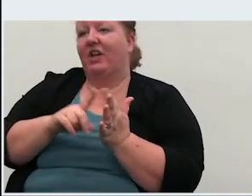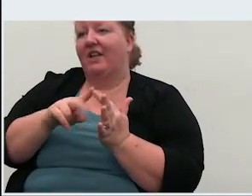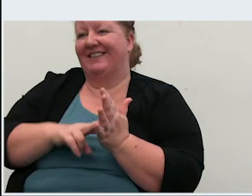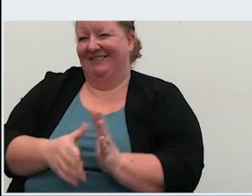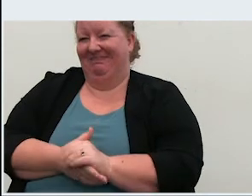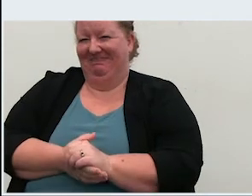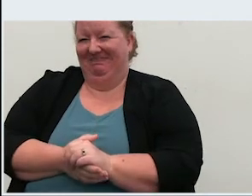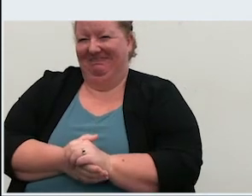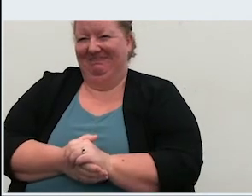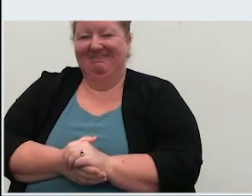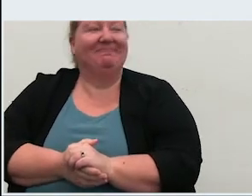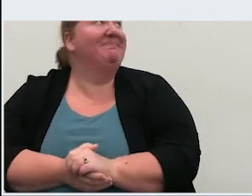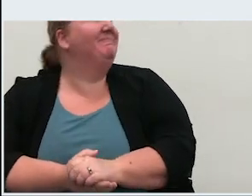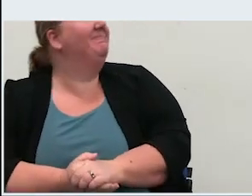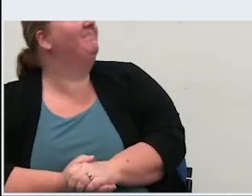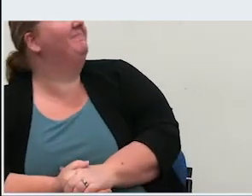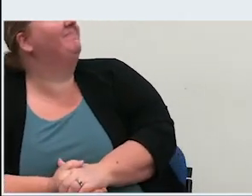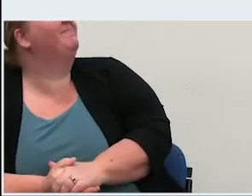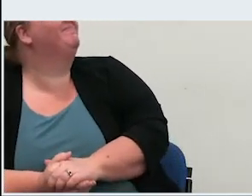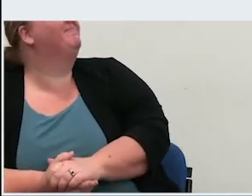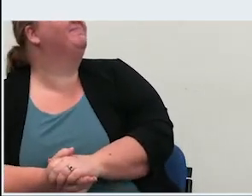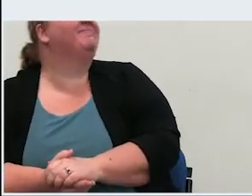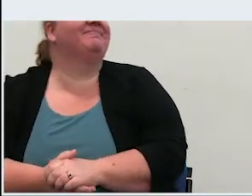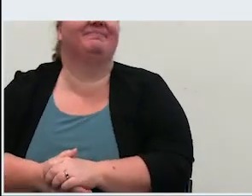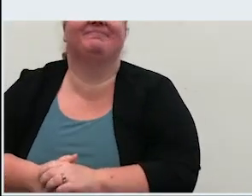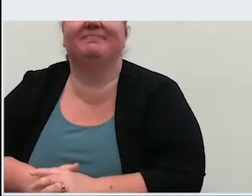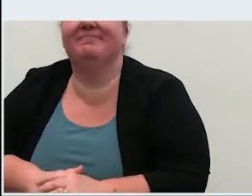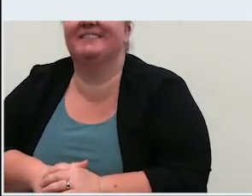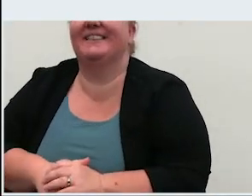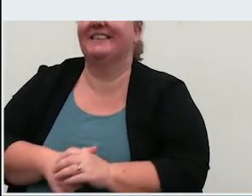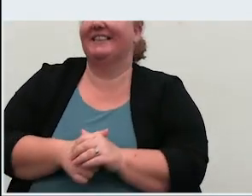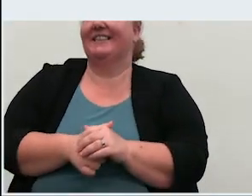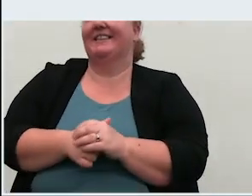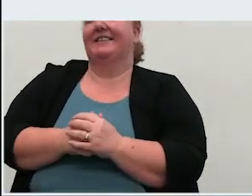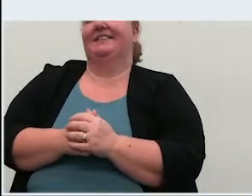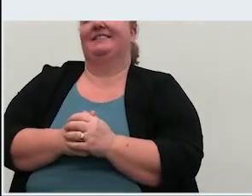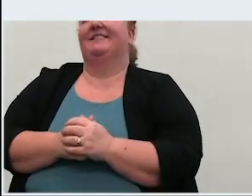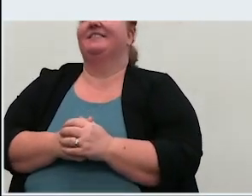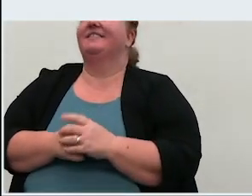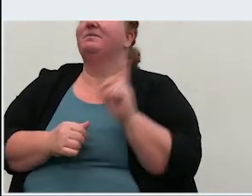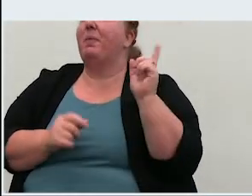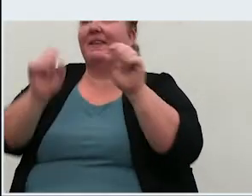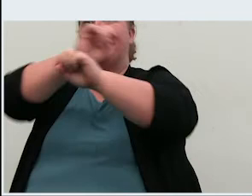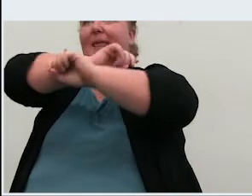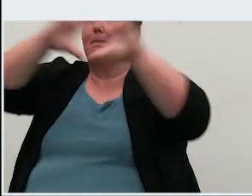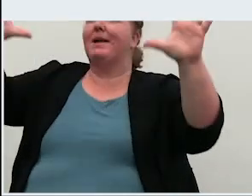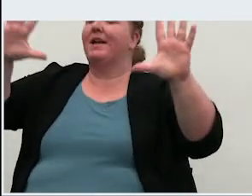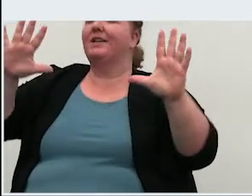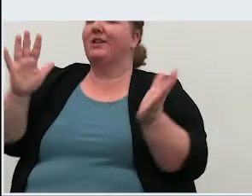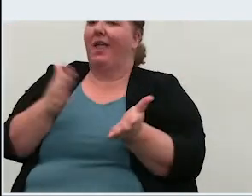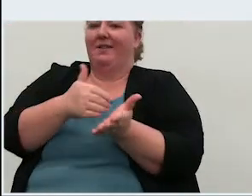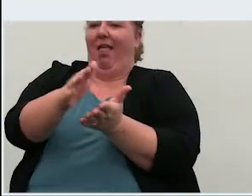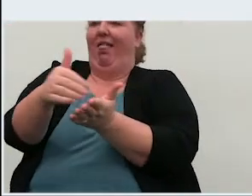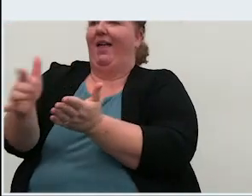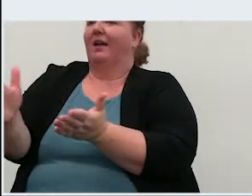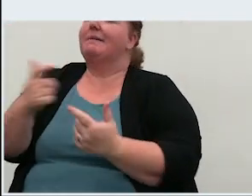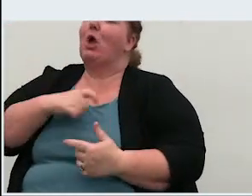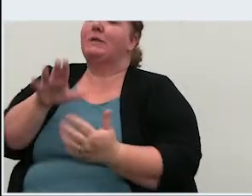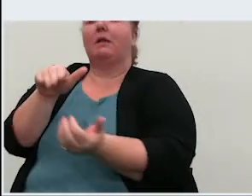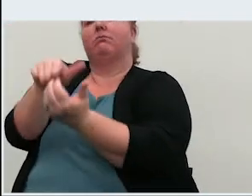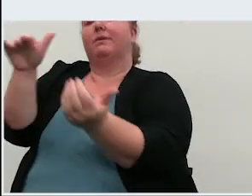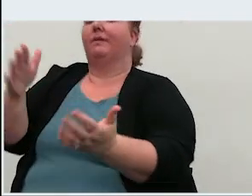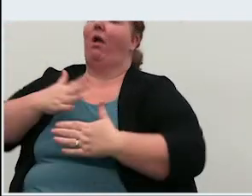All the shops are called Stephen. So this is the kind of image that we're sold, where everything is personalised just for